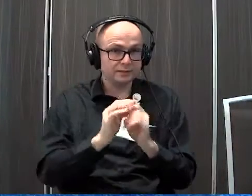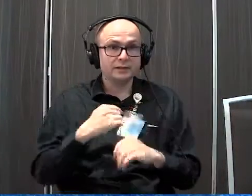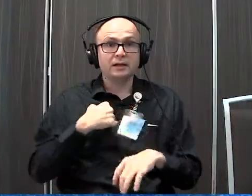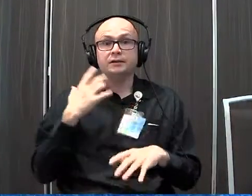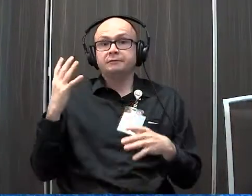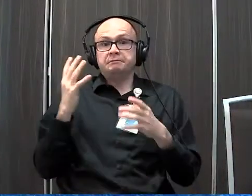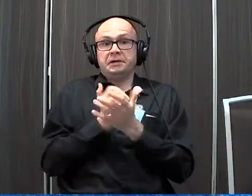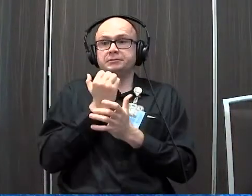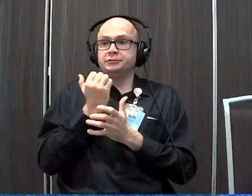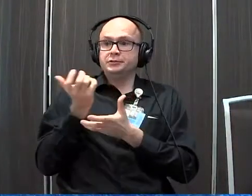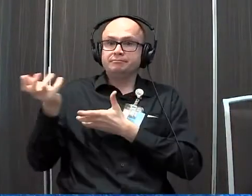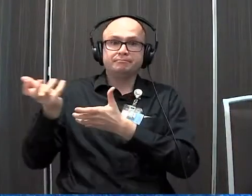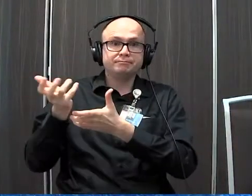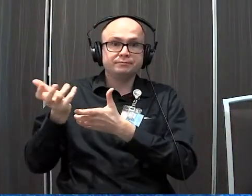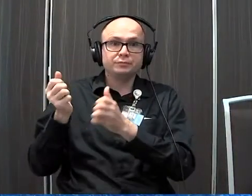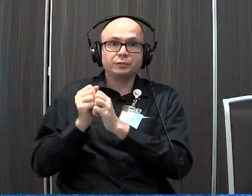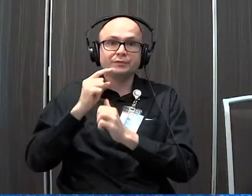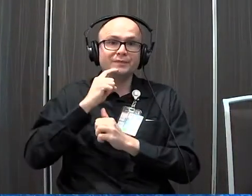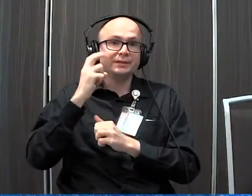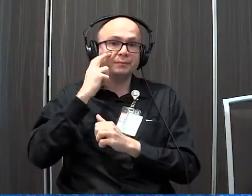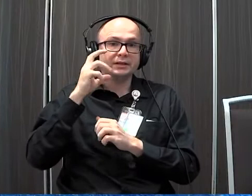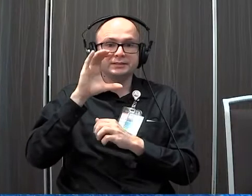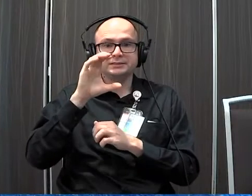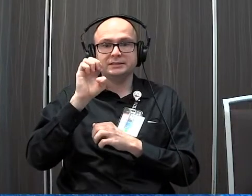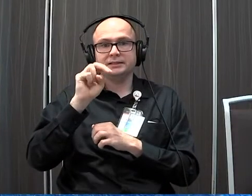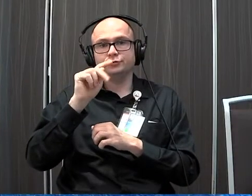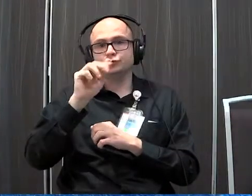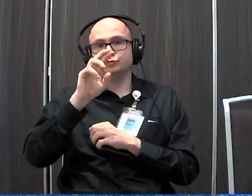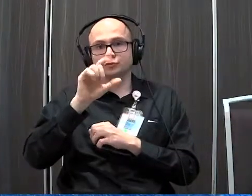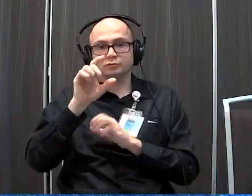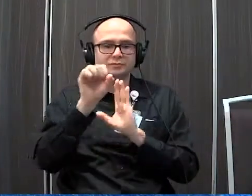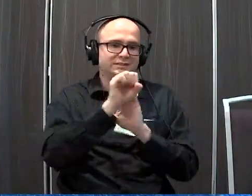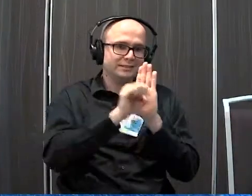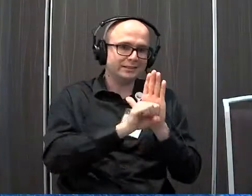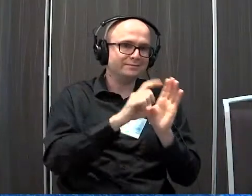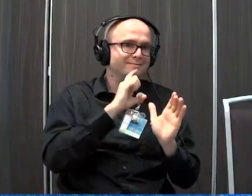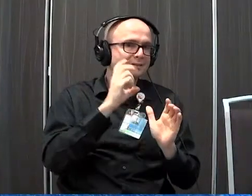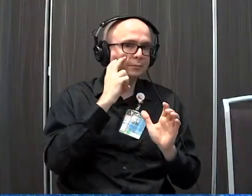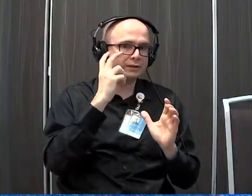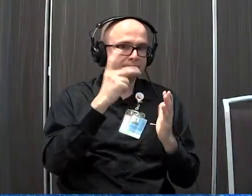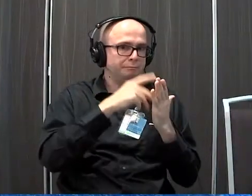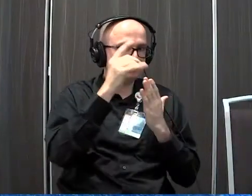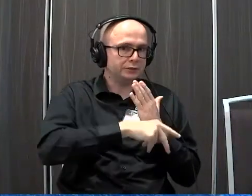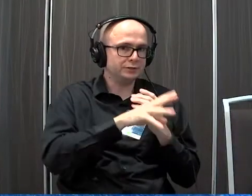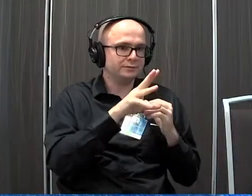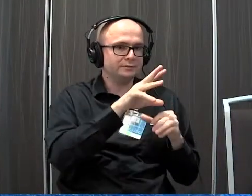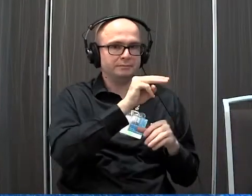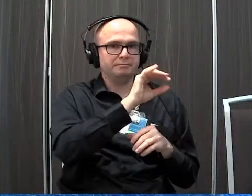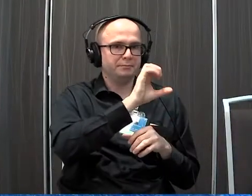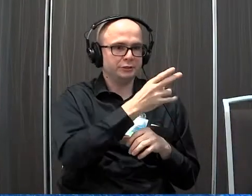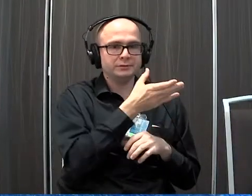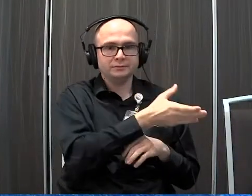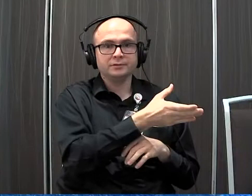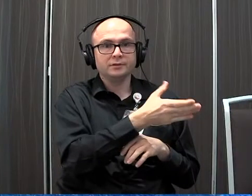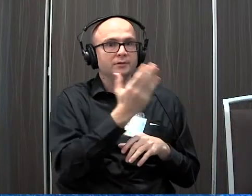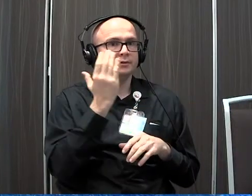opportunity to work really closely with Deafblind Central, which is the State Deafblind Project in Michigan, and so I'm pretty familiar with